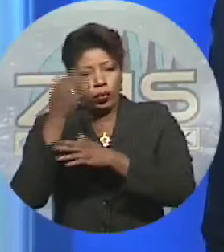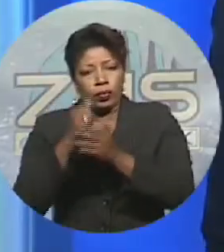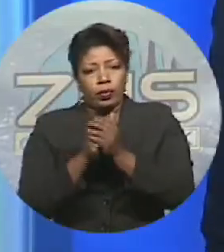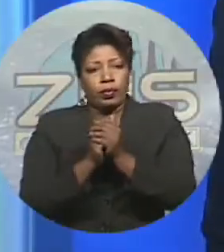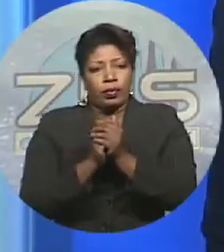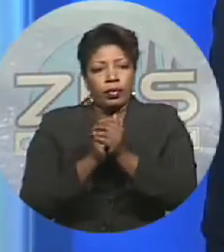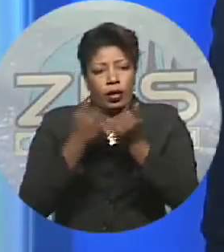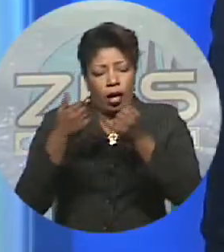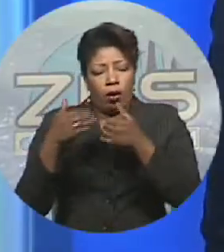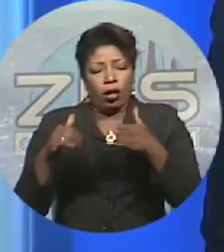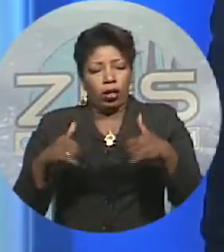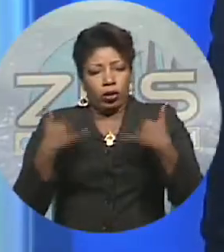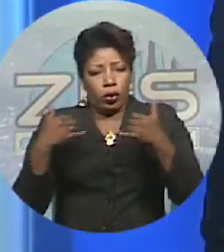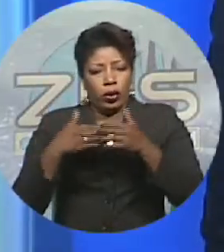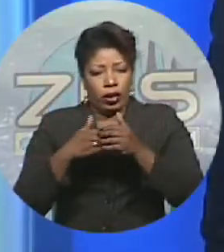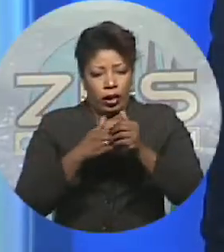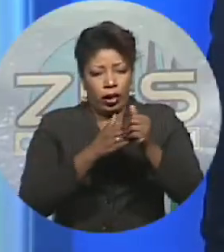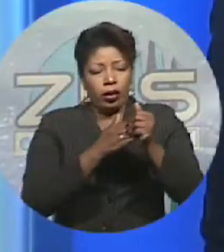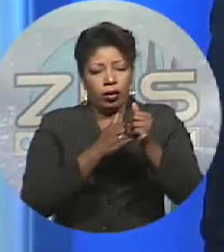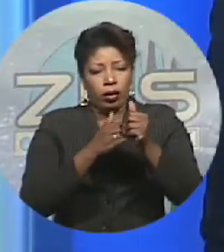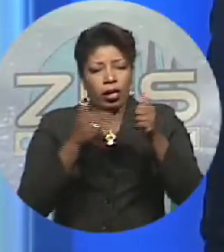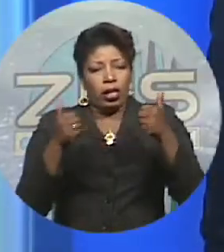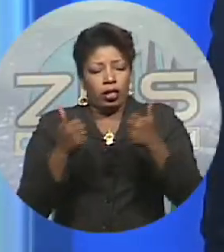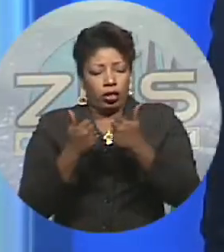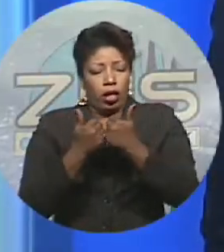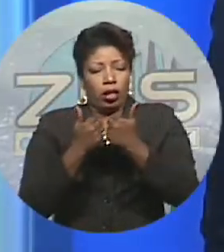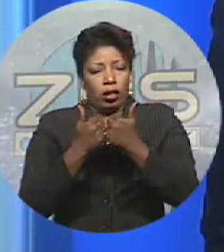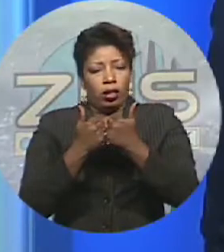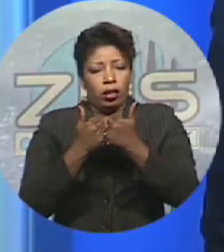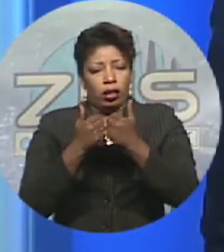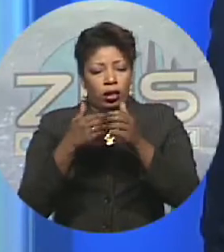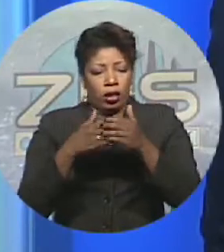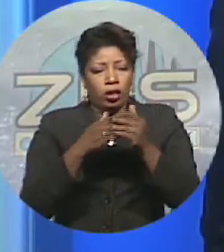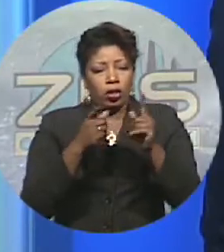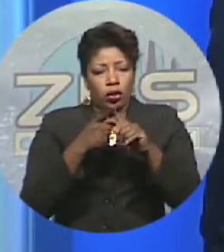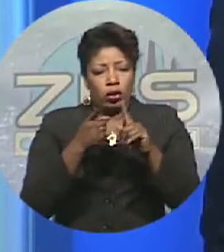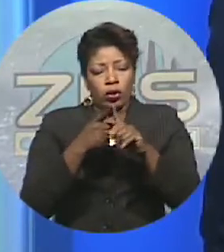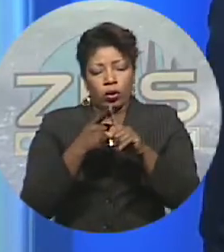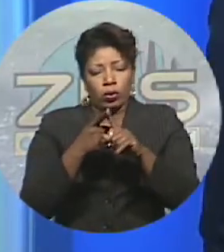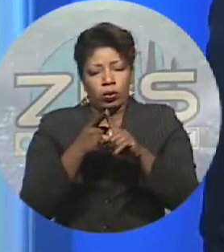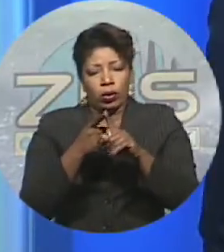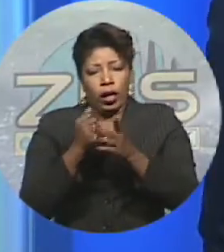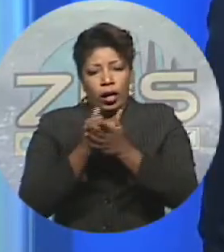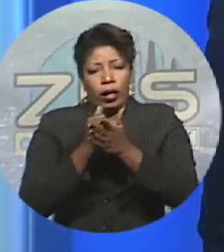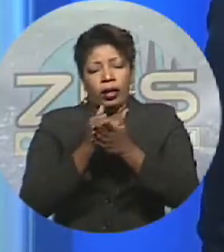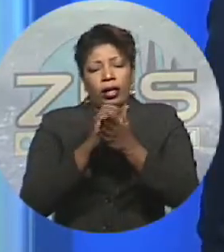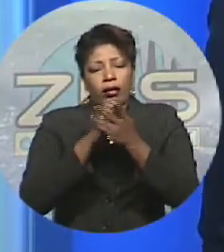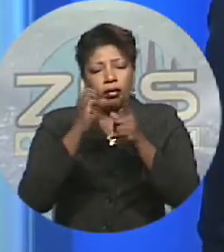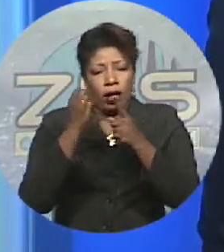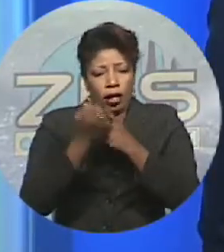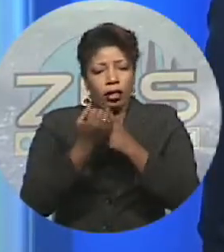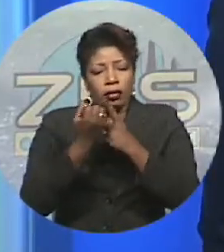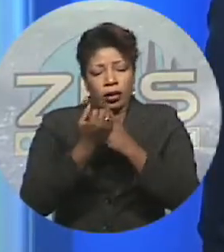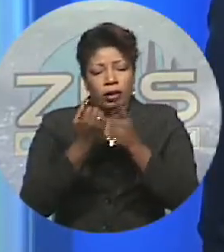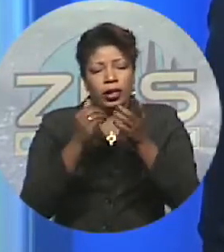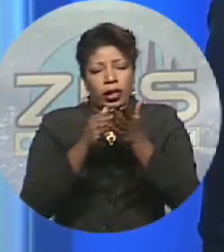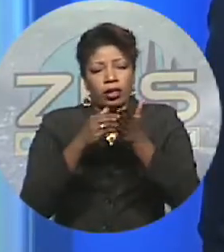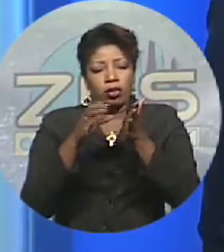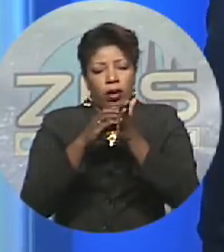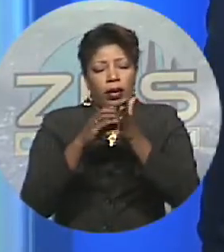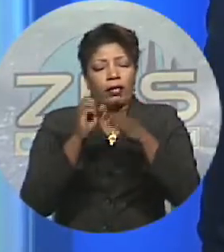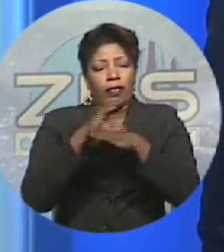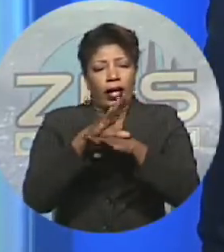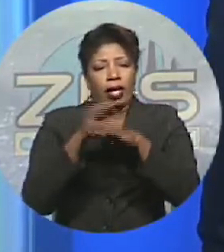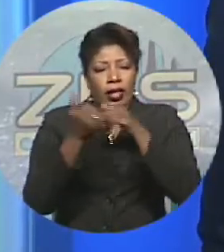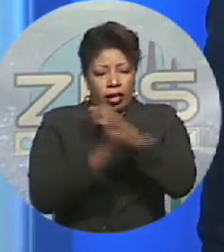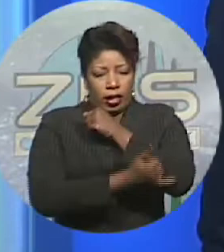clergyman and youth leader challenging the community to change their environment to decrease the level of crime affecting the country. The call was made to participants